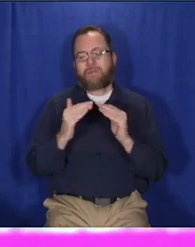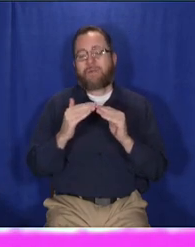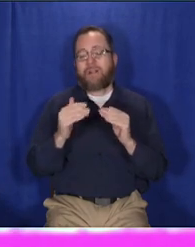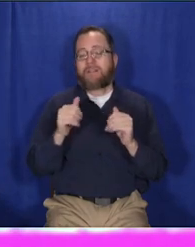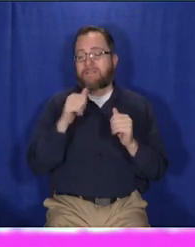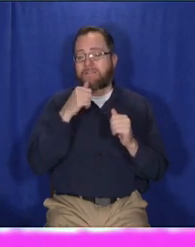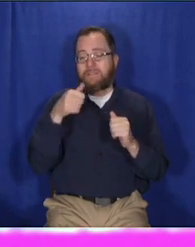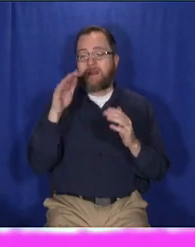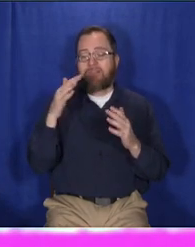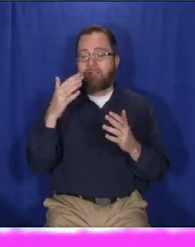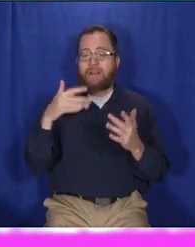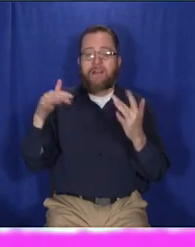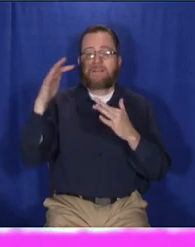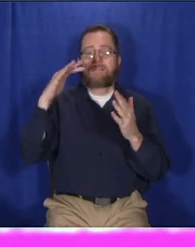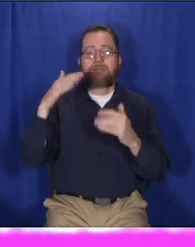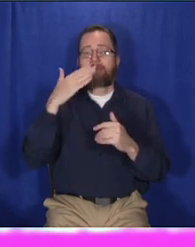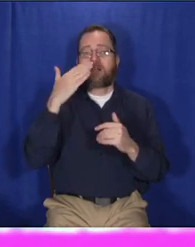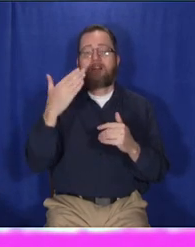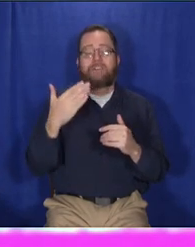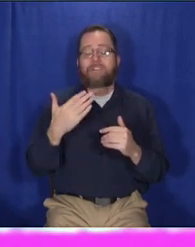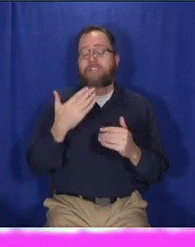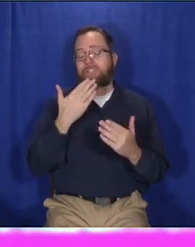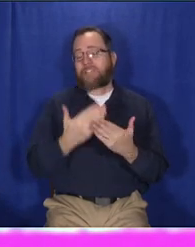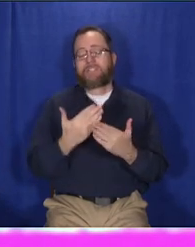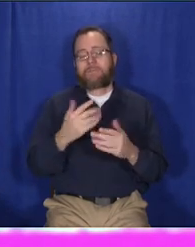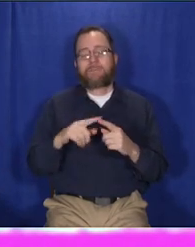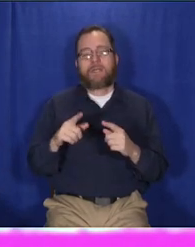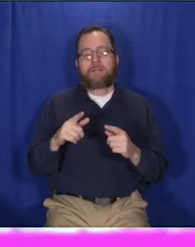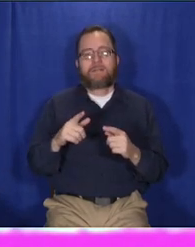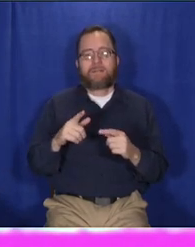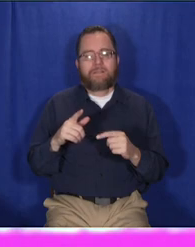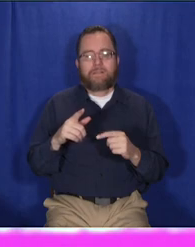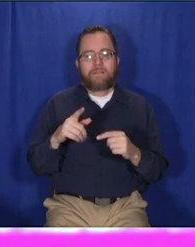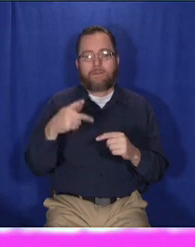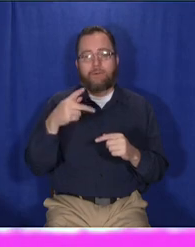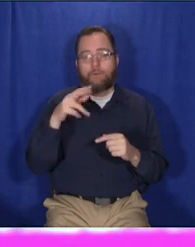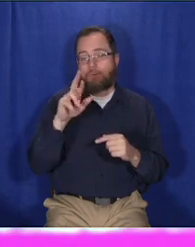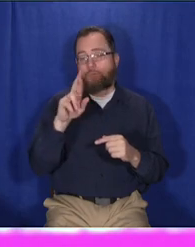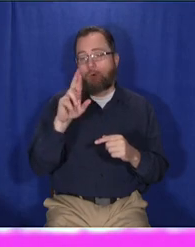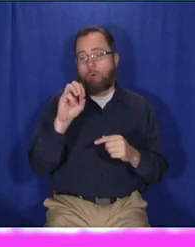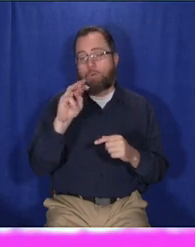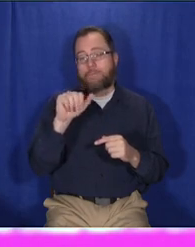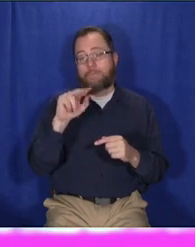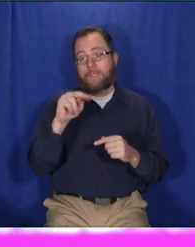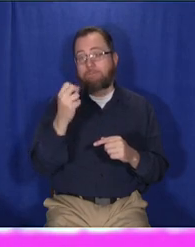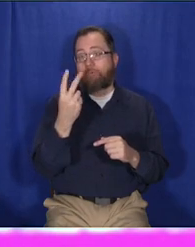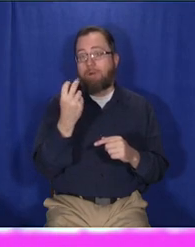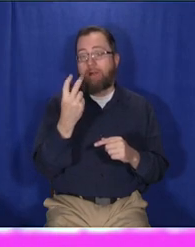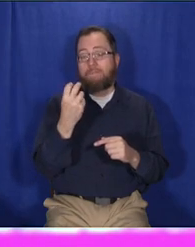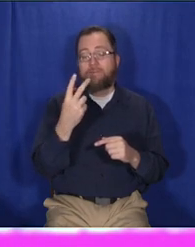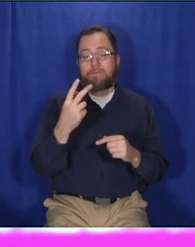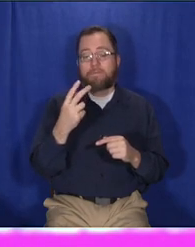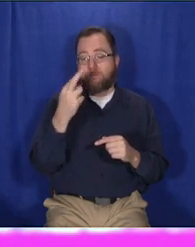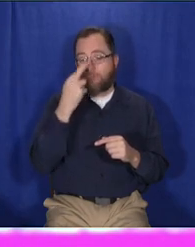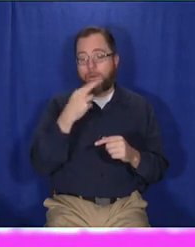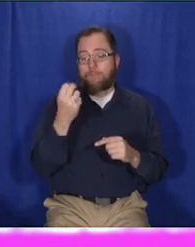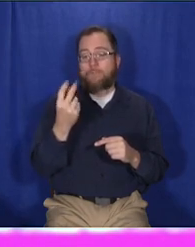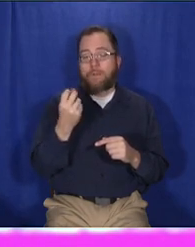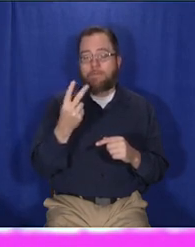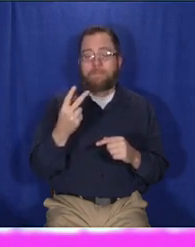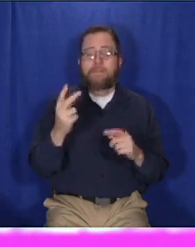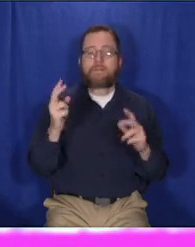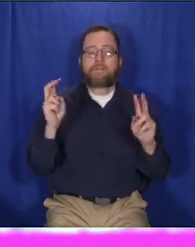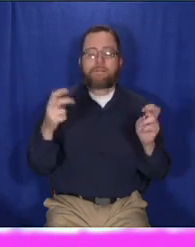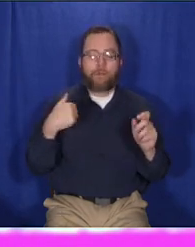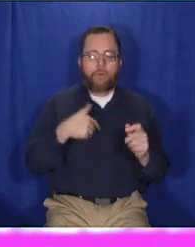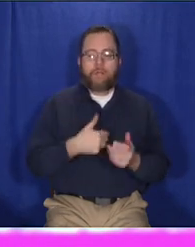sacrifices, literal physical sacrifices. Instead, like Romans 12 says, we offer our bodies, our